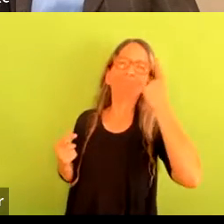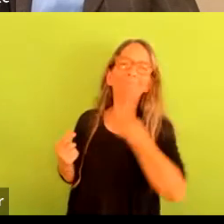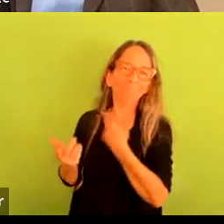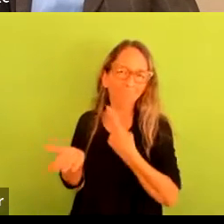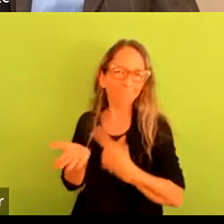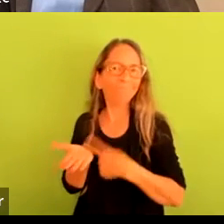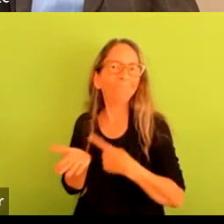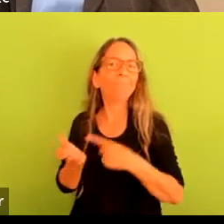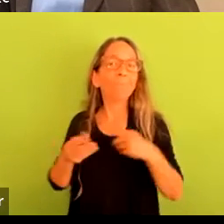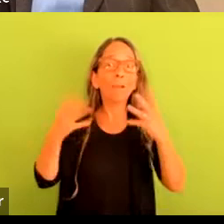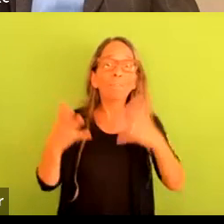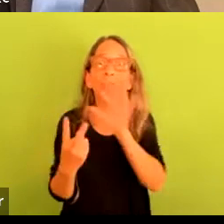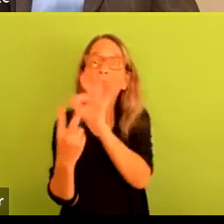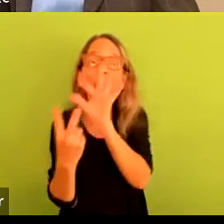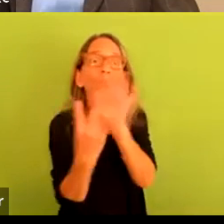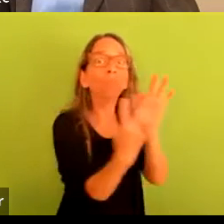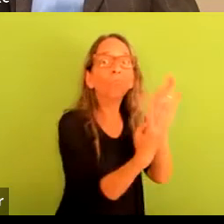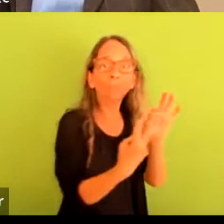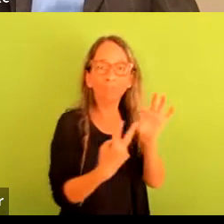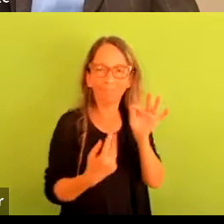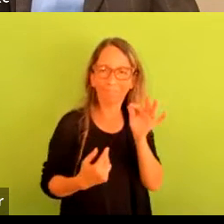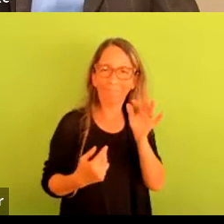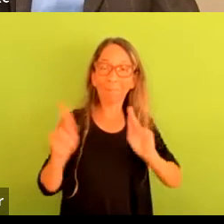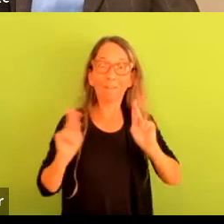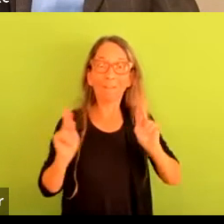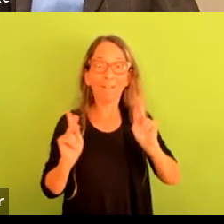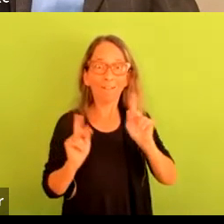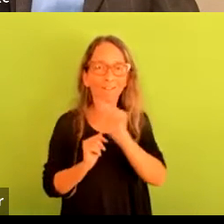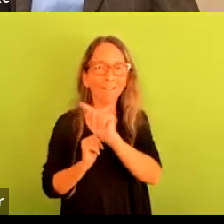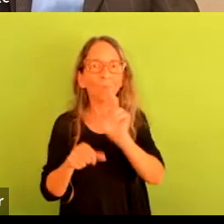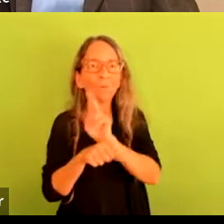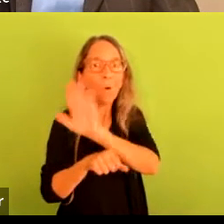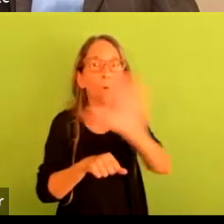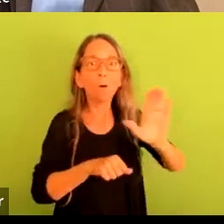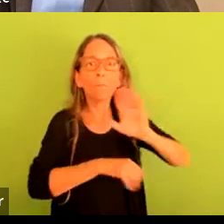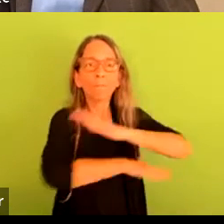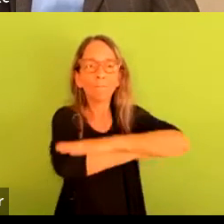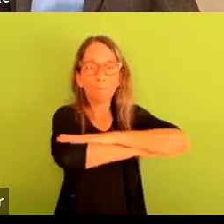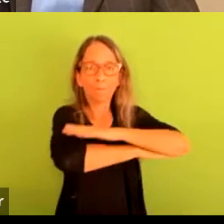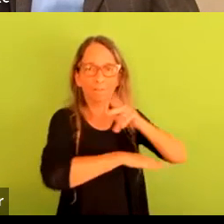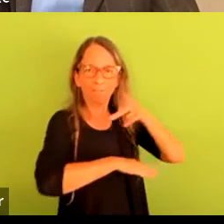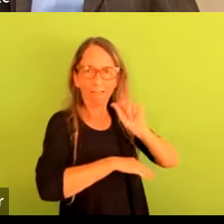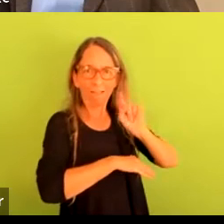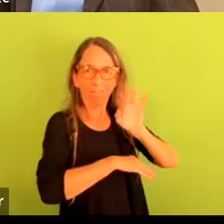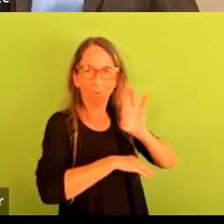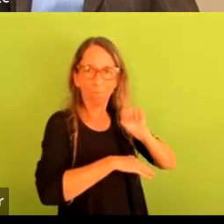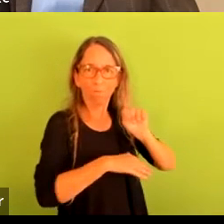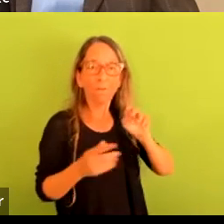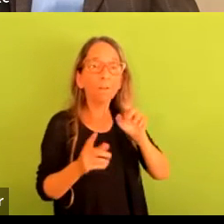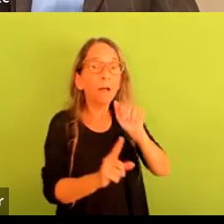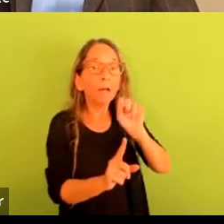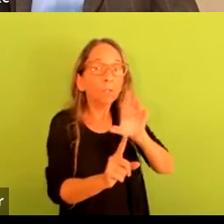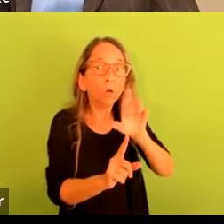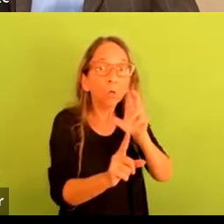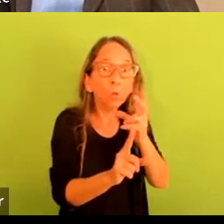is inherent, because people seeking out your platform, they want to use an ASR only service. I feel like maybe the